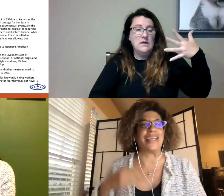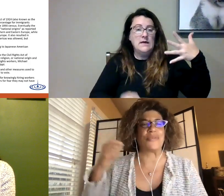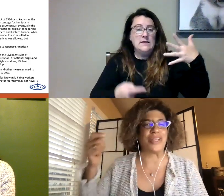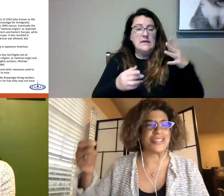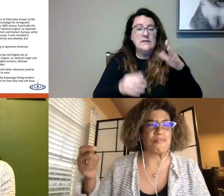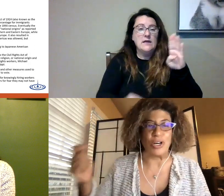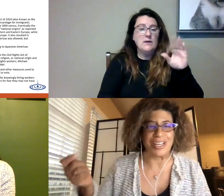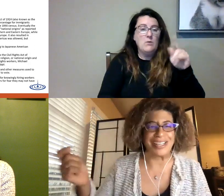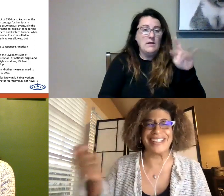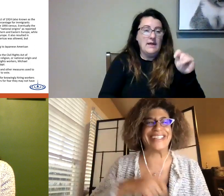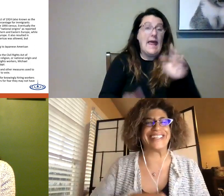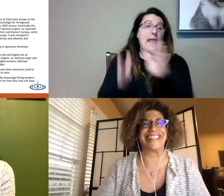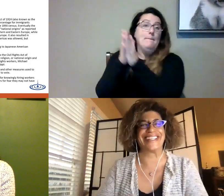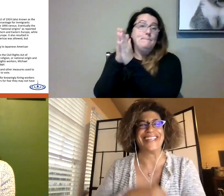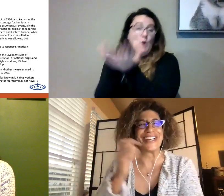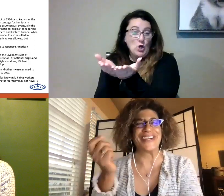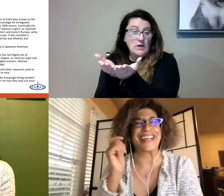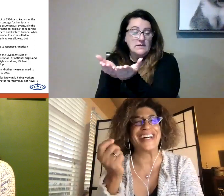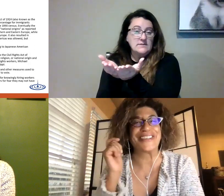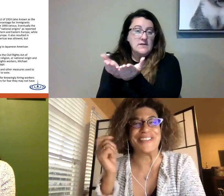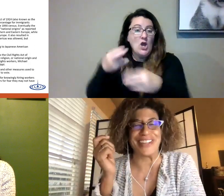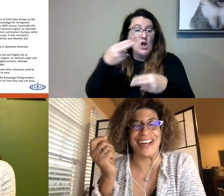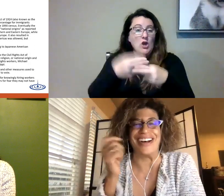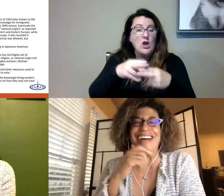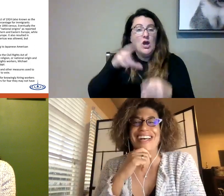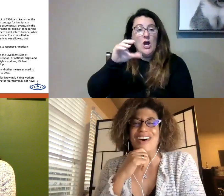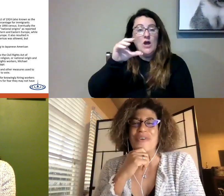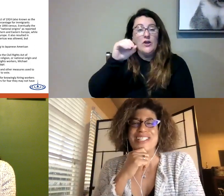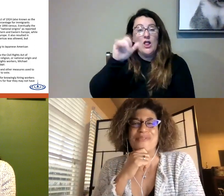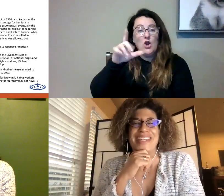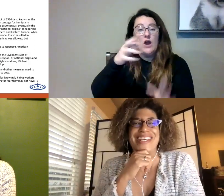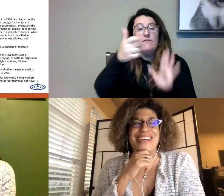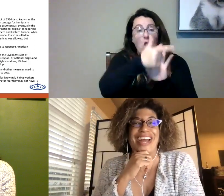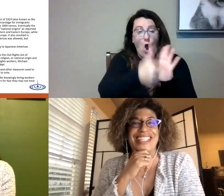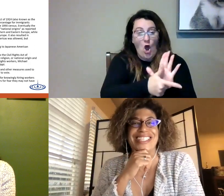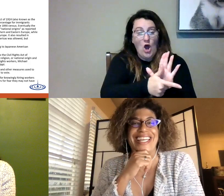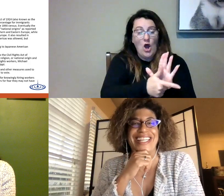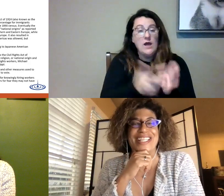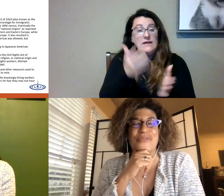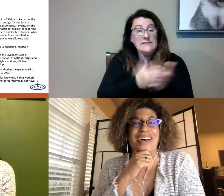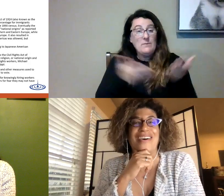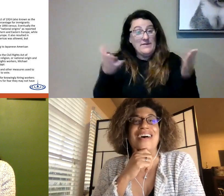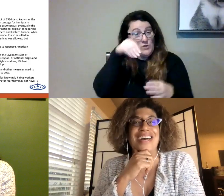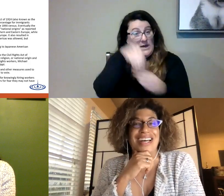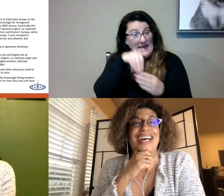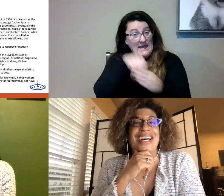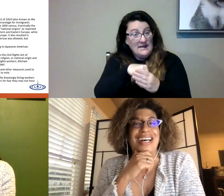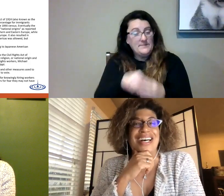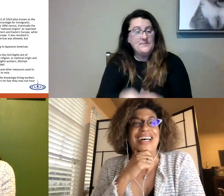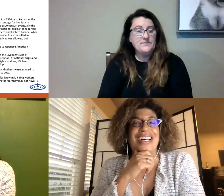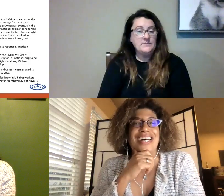and as well as a book called The Color of Law, where some of these are actually in it as well.